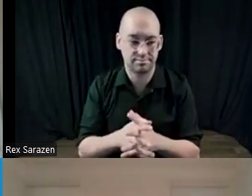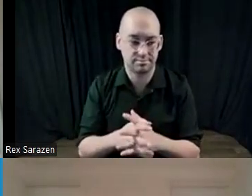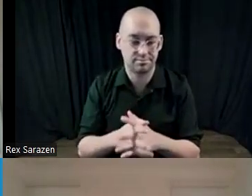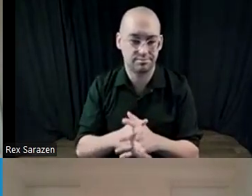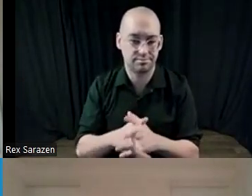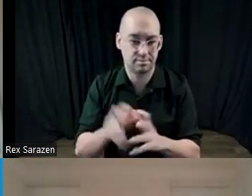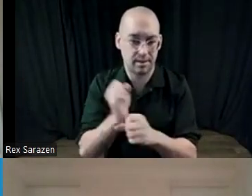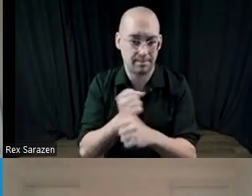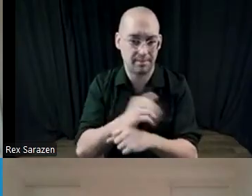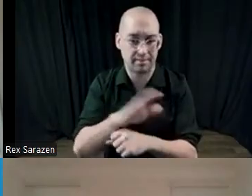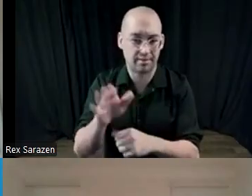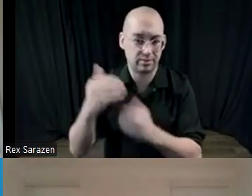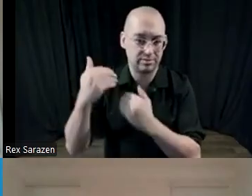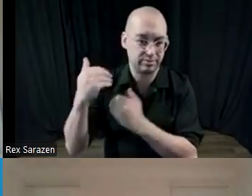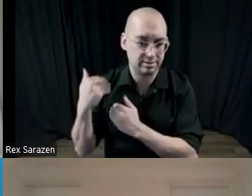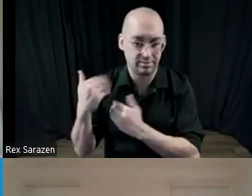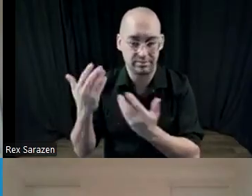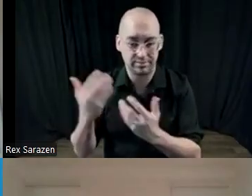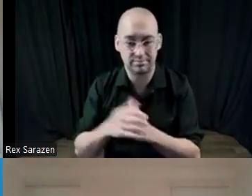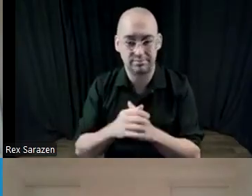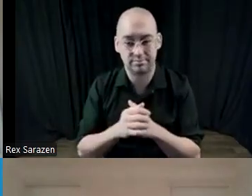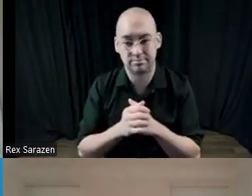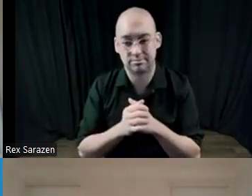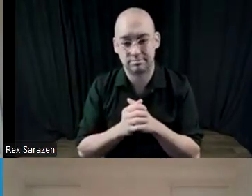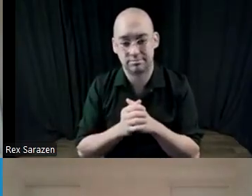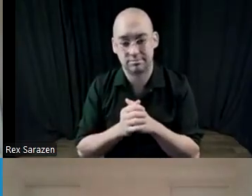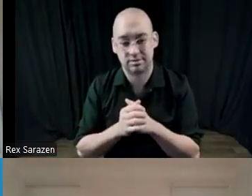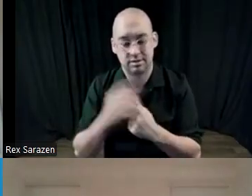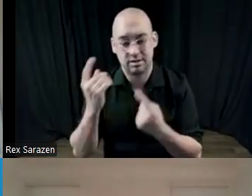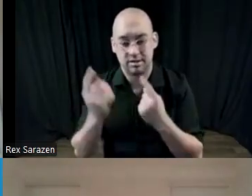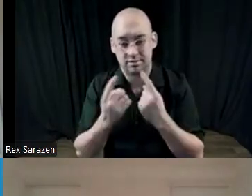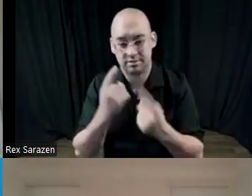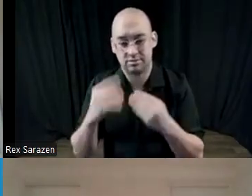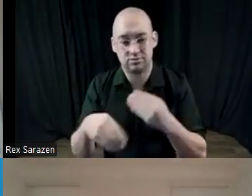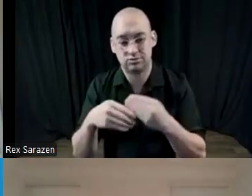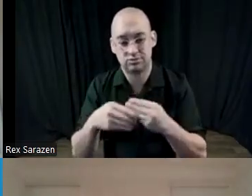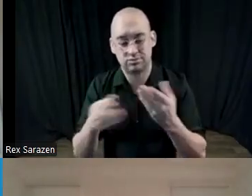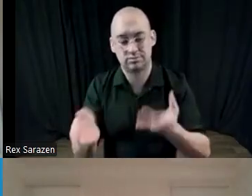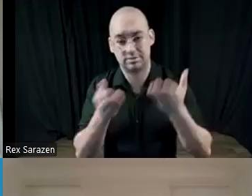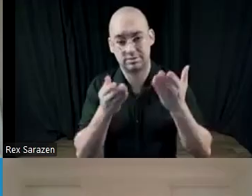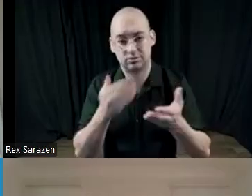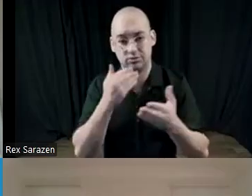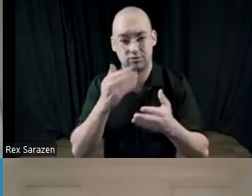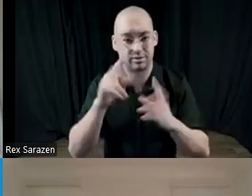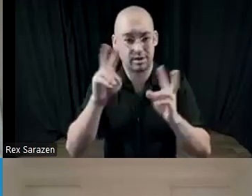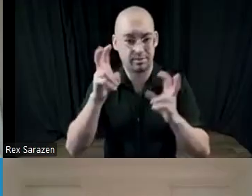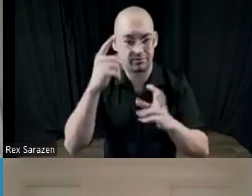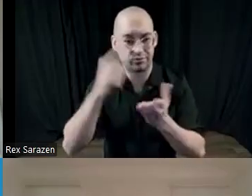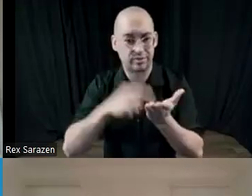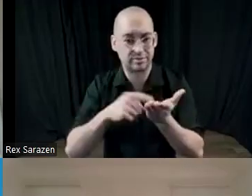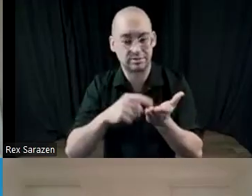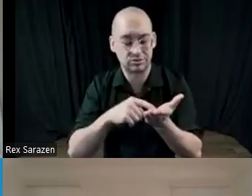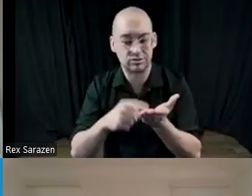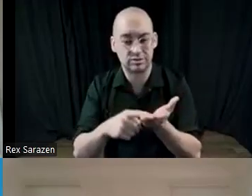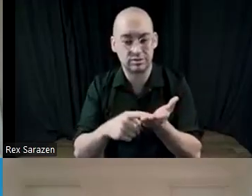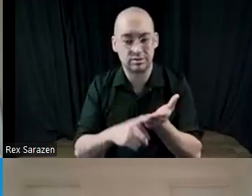that they stop happening. I don't know. Yeah, and I think you're also raising another sort of topic for discussion, I think,